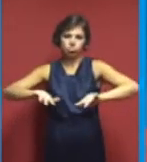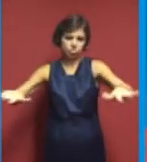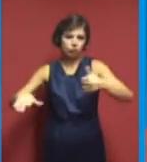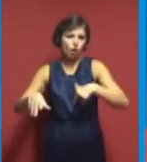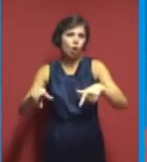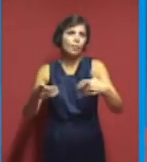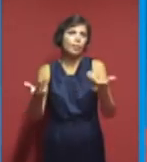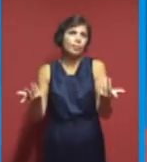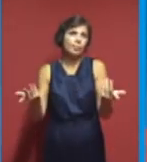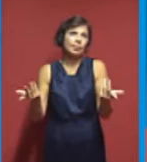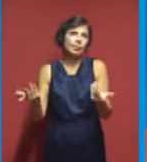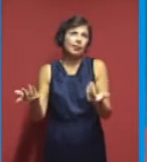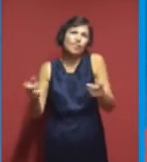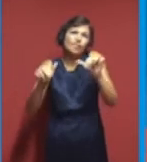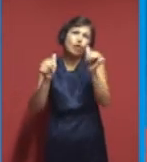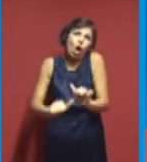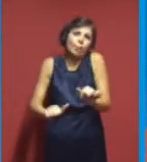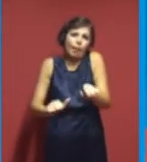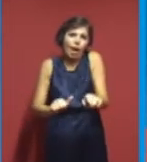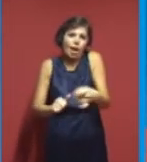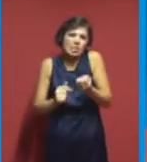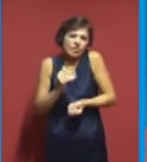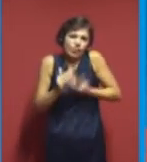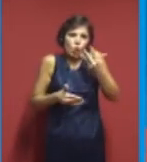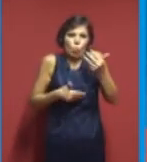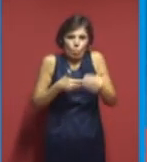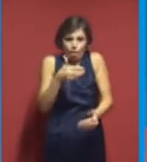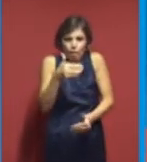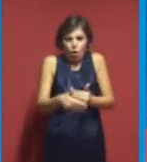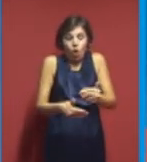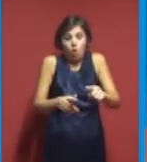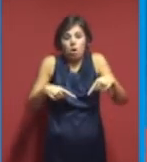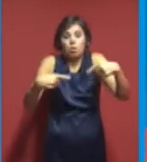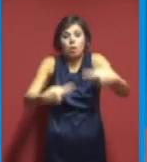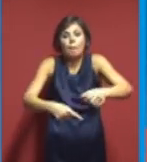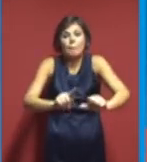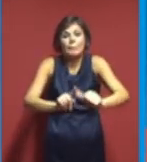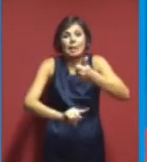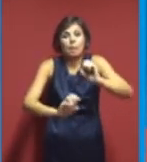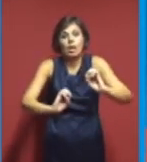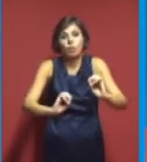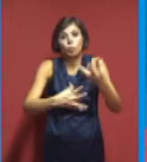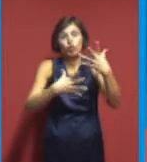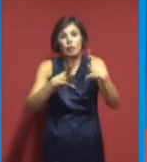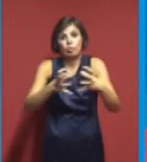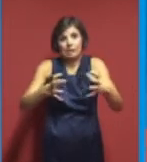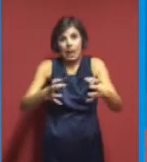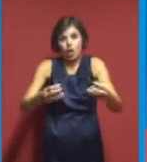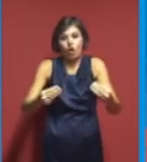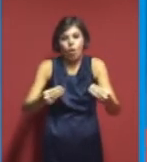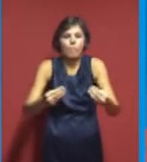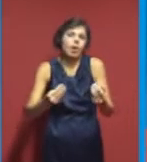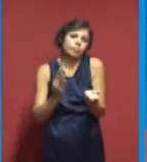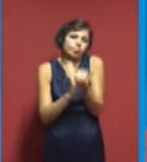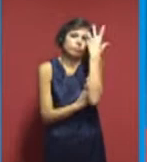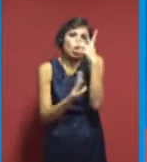it, the first industrial revolution, or the creation of new machinery to substitute the hand labor of humans. But we did